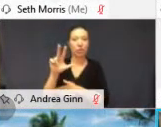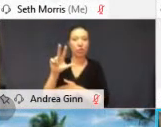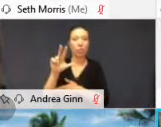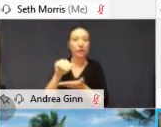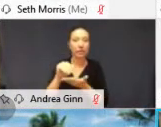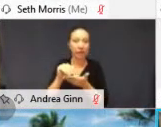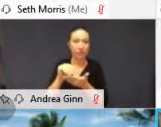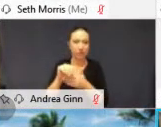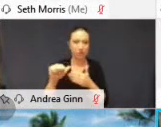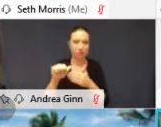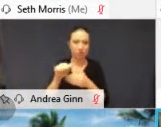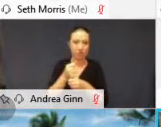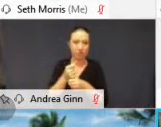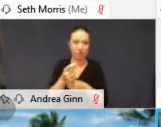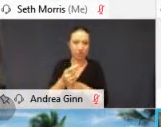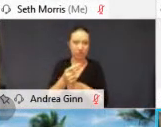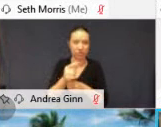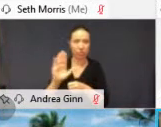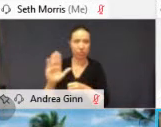out-of-pocket maximum in half,